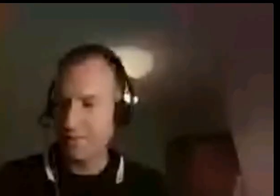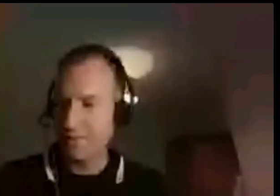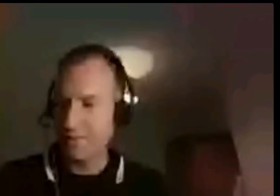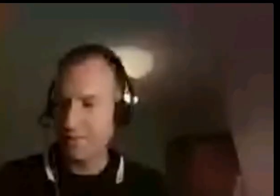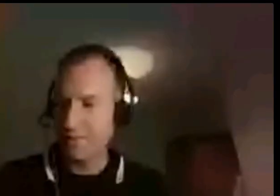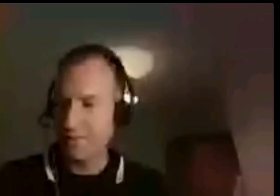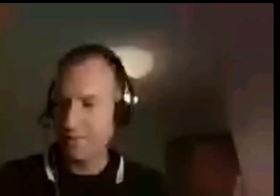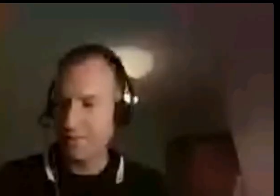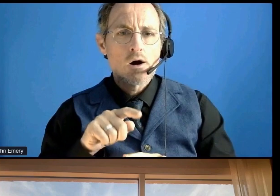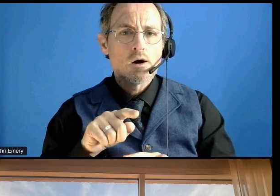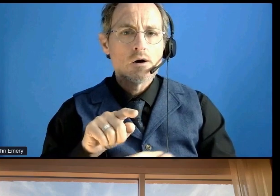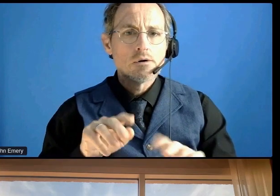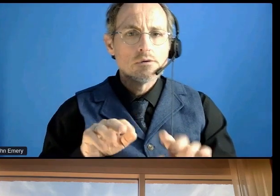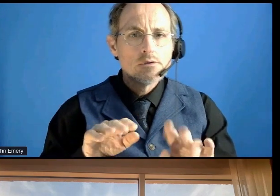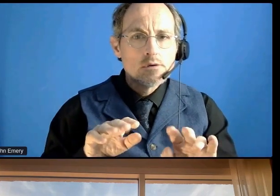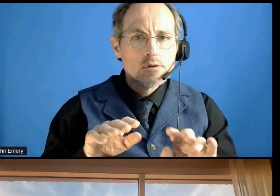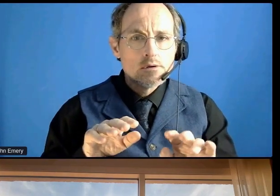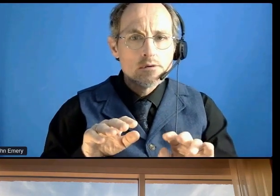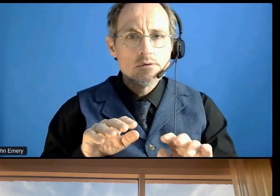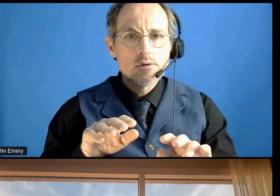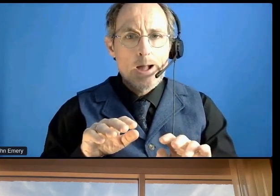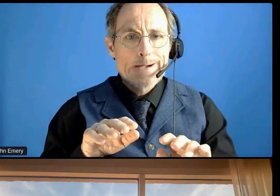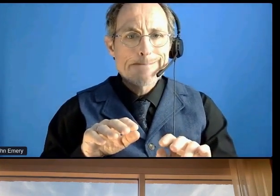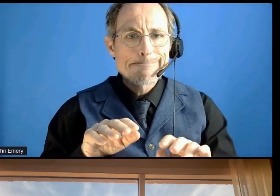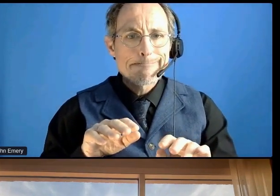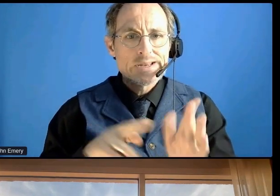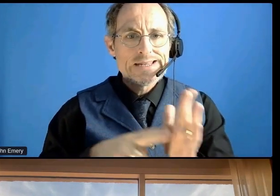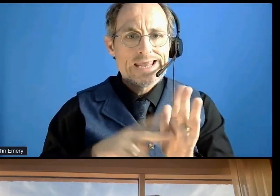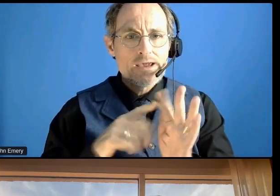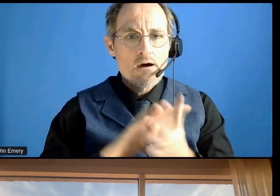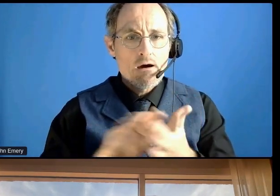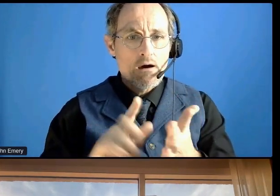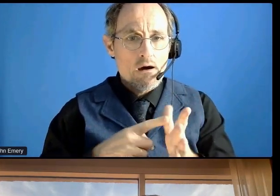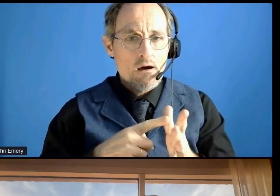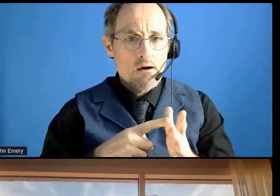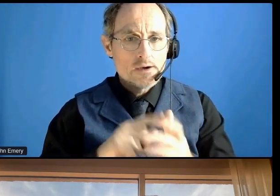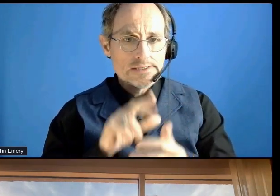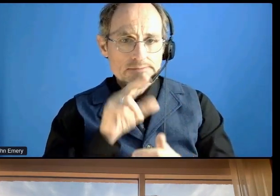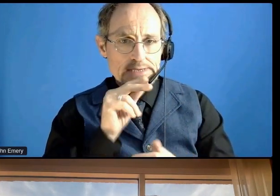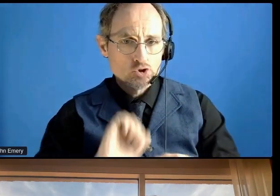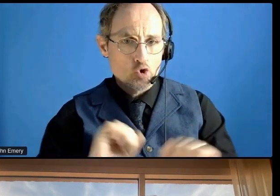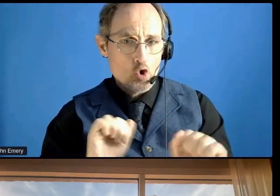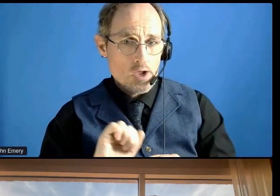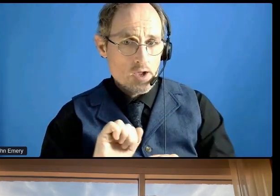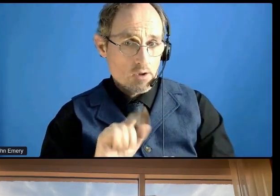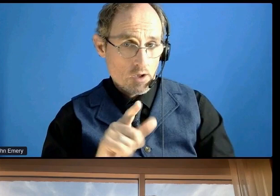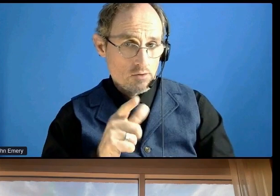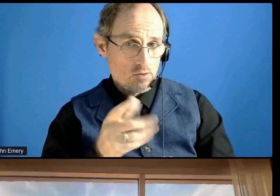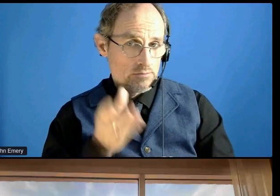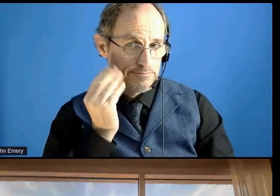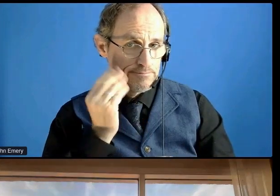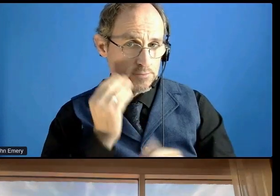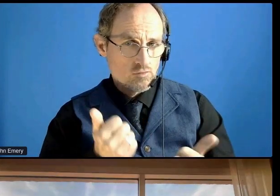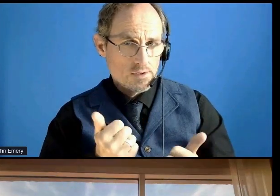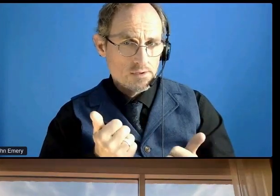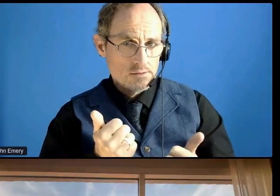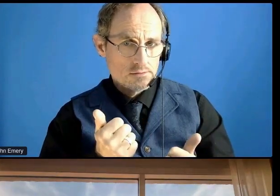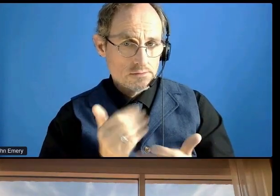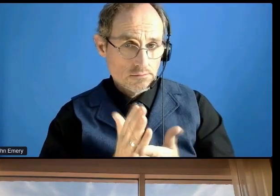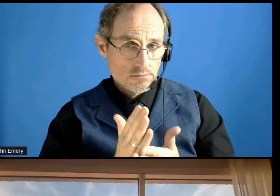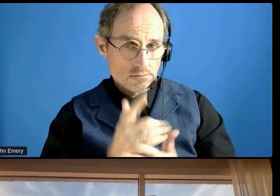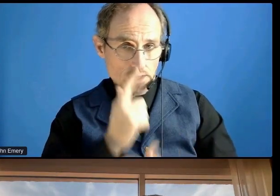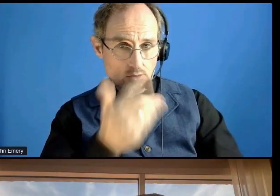disabled British people that say they haven't taken a domestic tourism overnight trip in Britain in the last 12 months, and